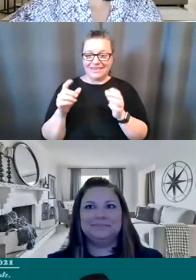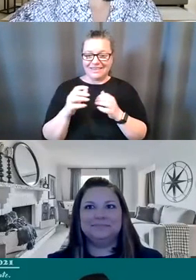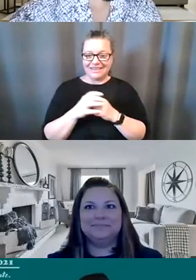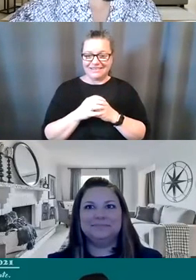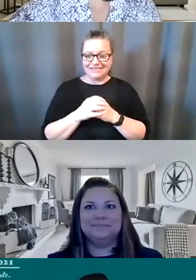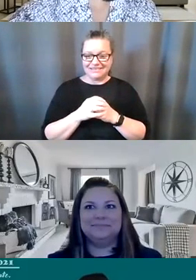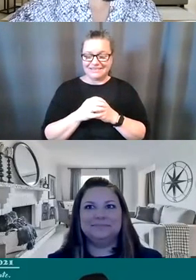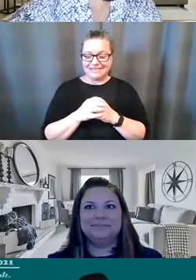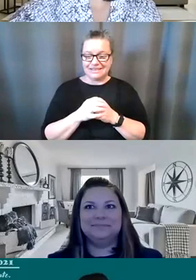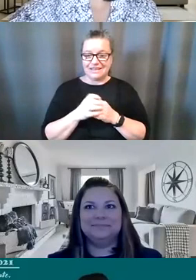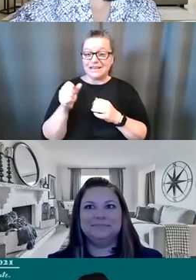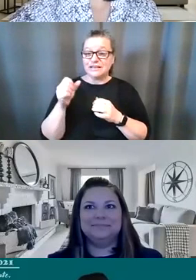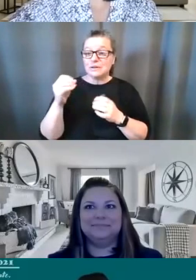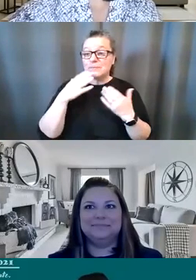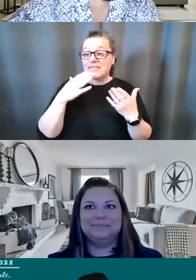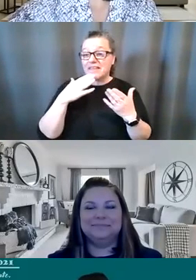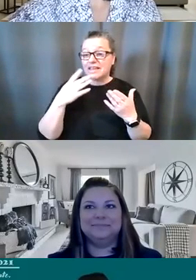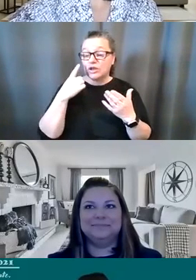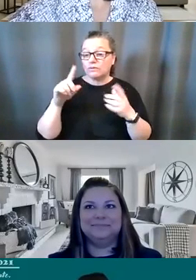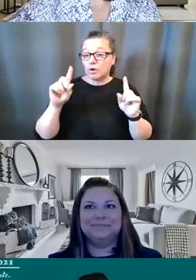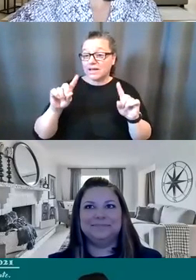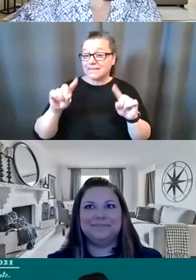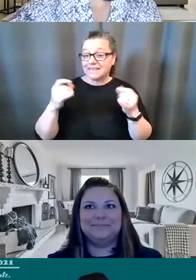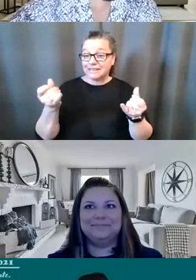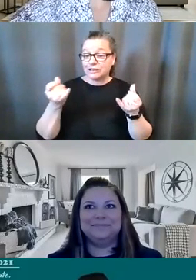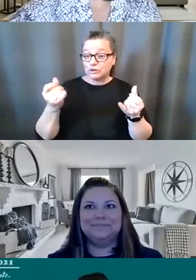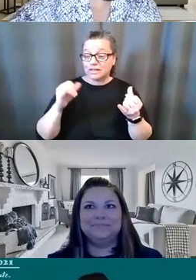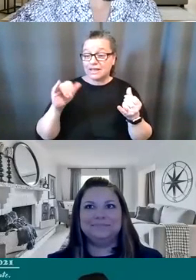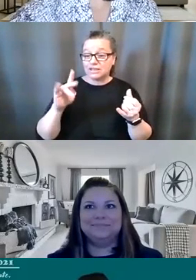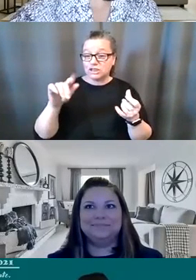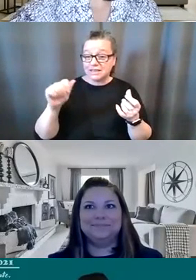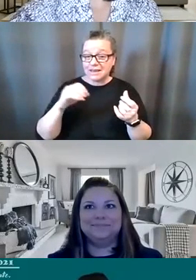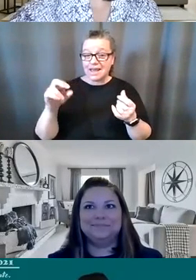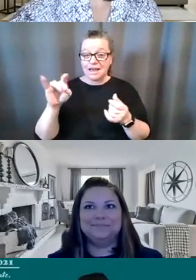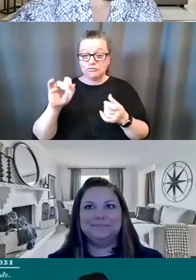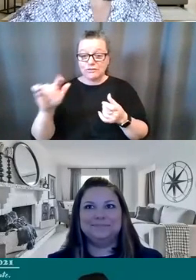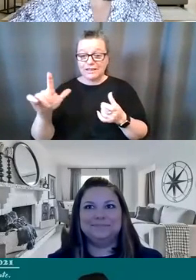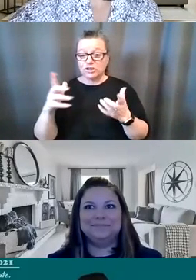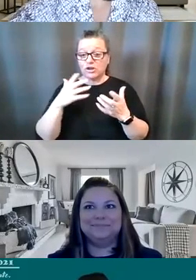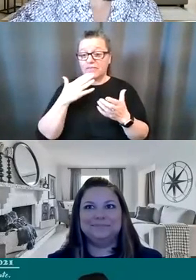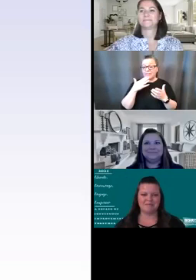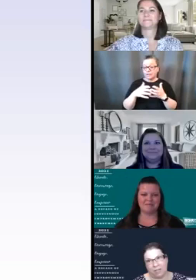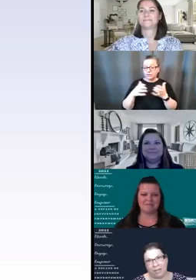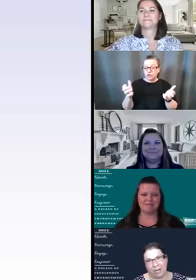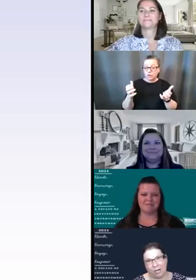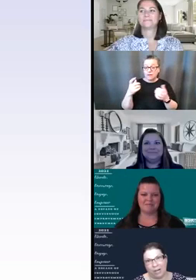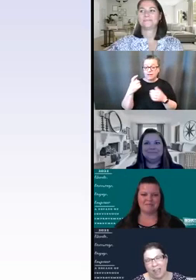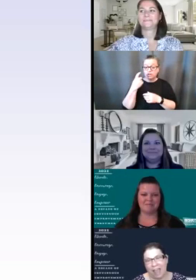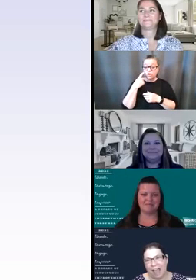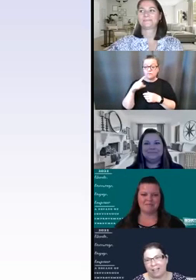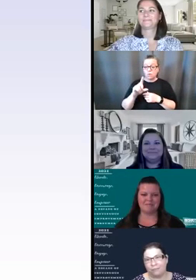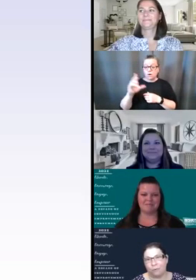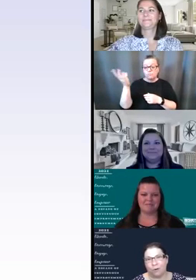attending today, Janina and Rachel. Thank you so much for presenting today. We really appreciate you being